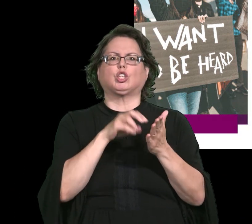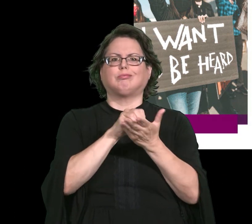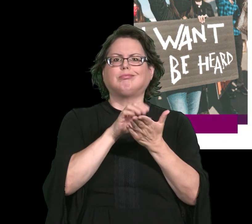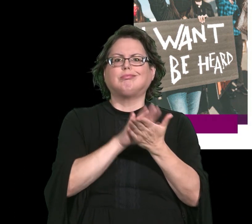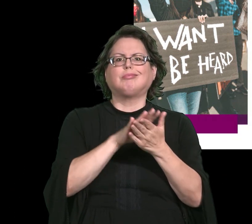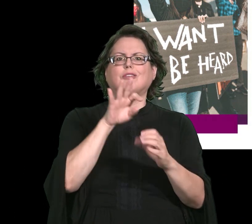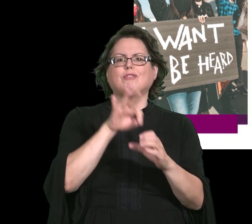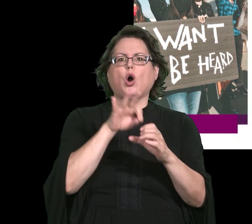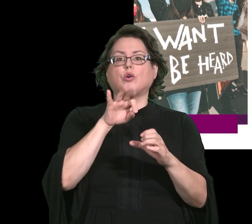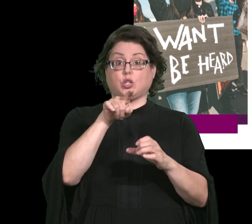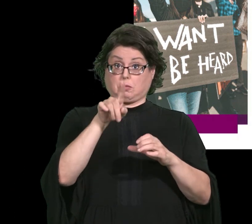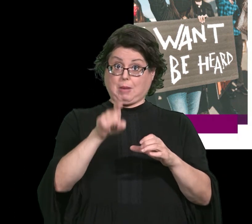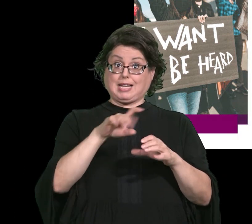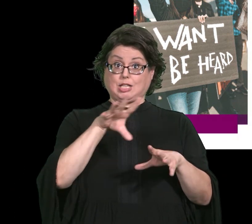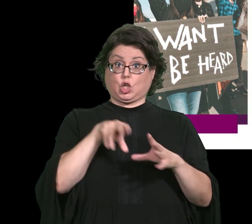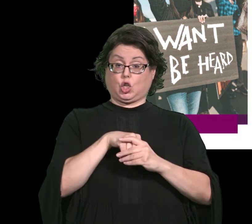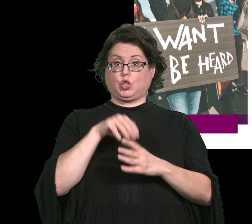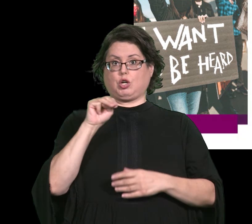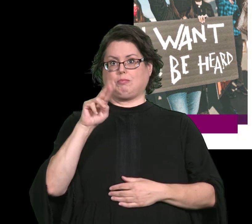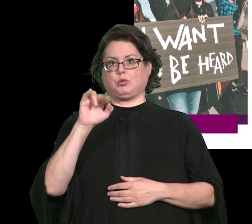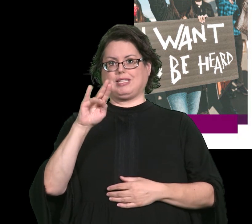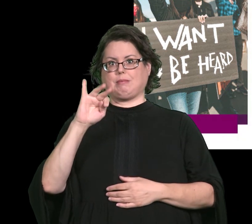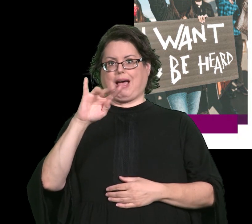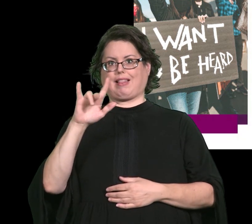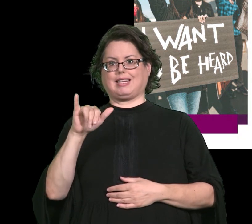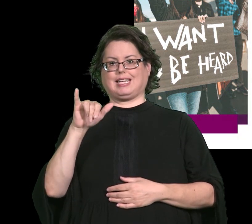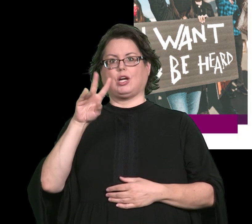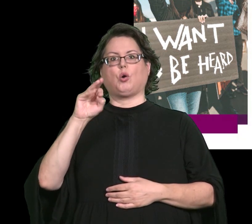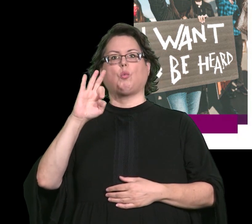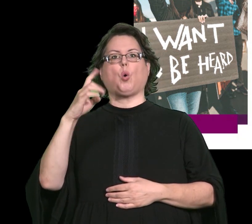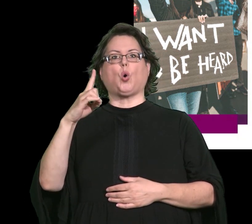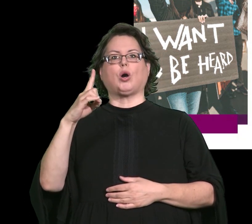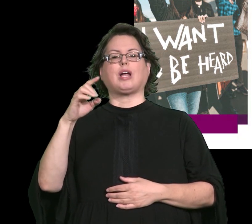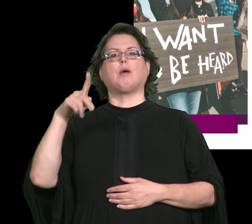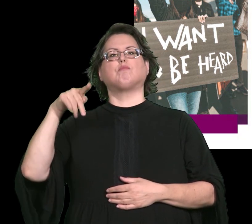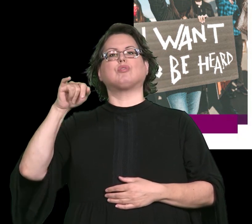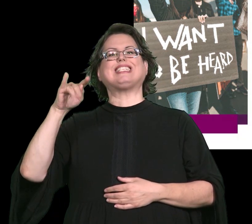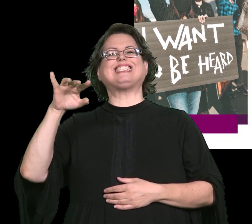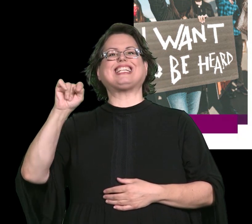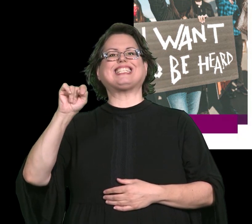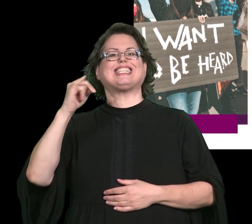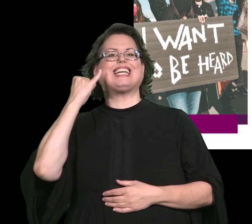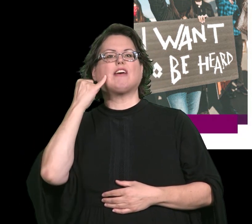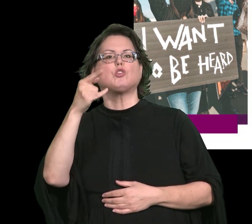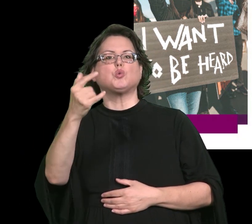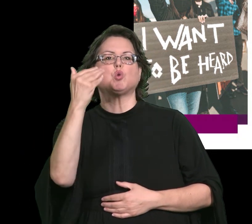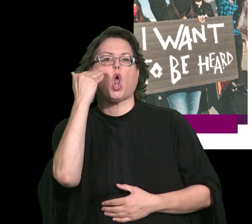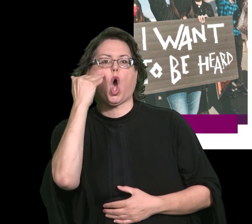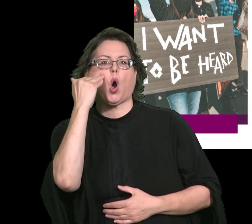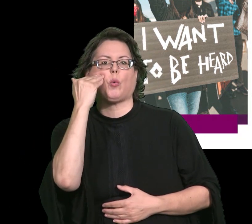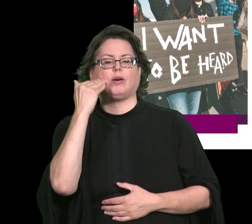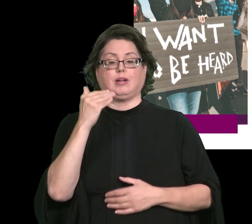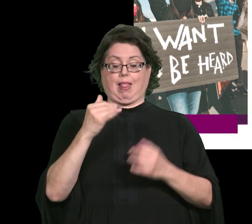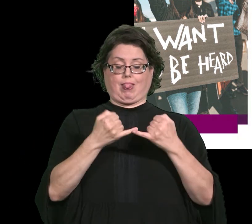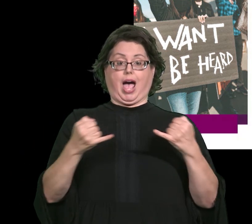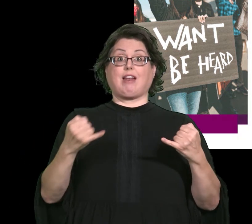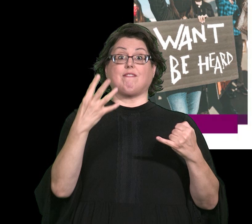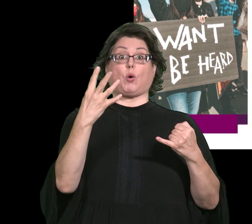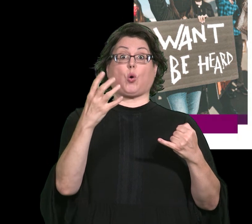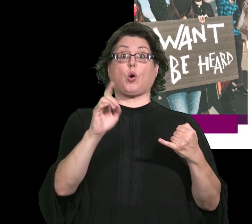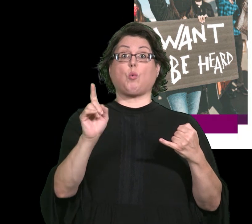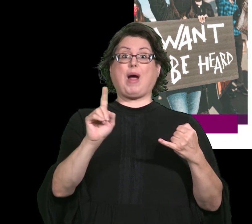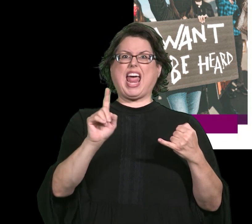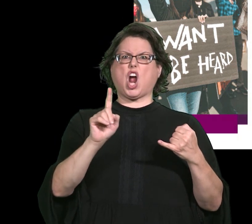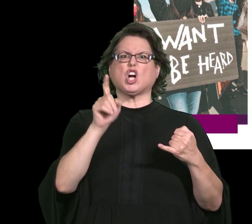You must include your municipality, ward, and precinct if known. Line 4, where to mail the ballot. Use